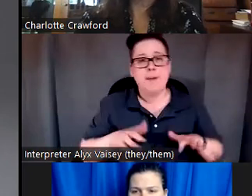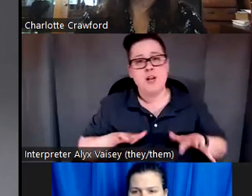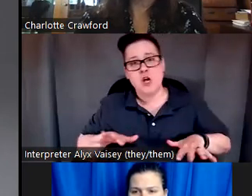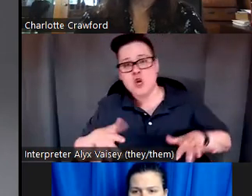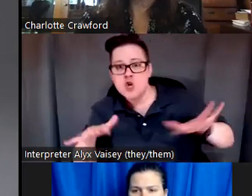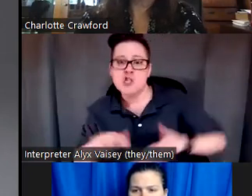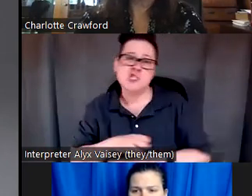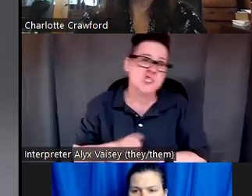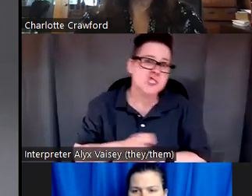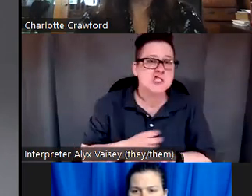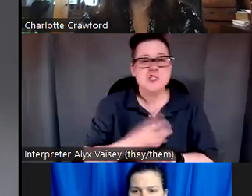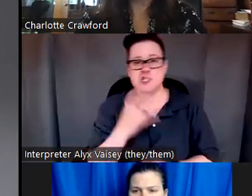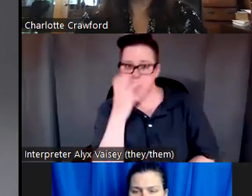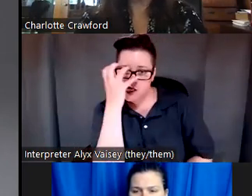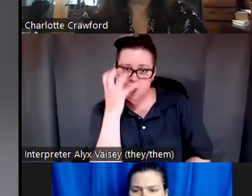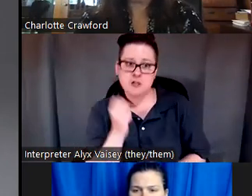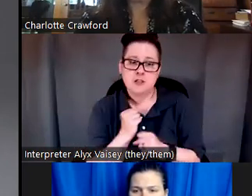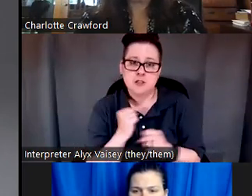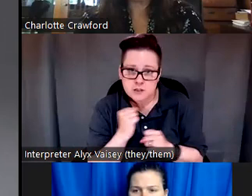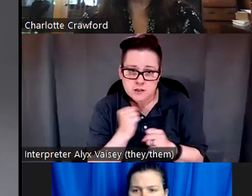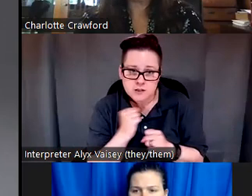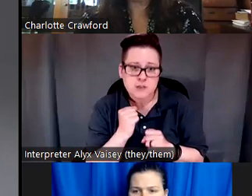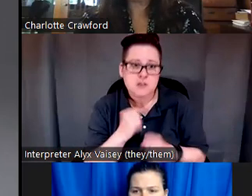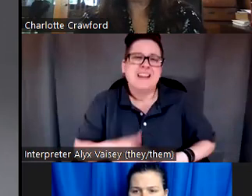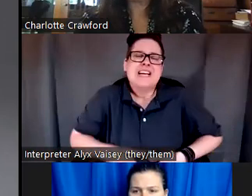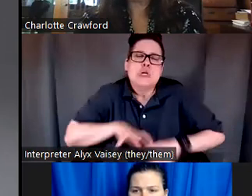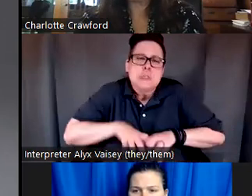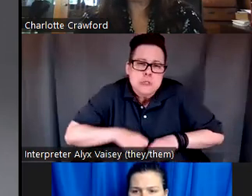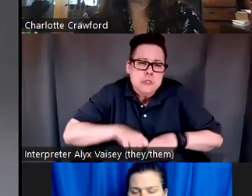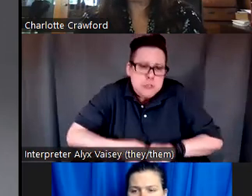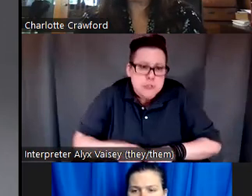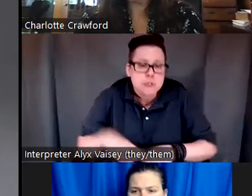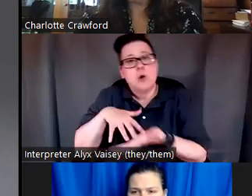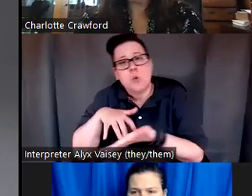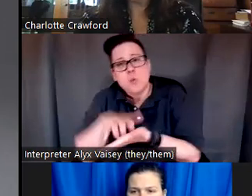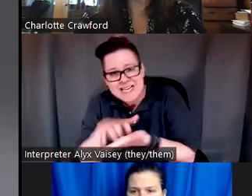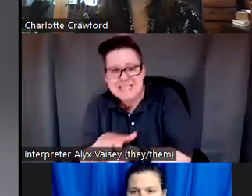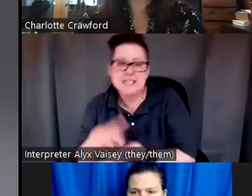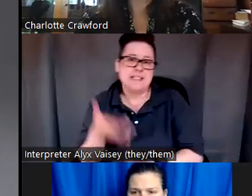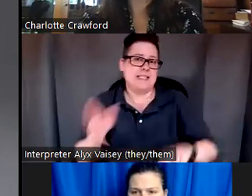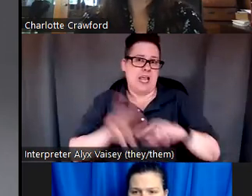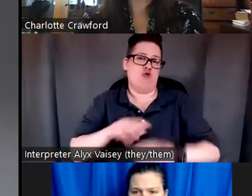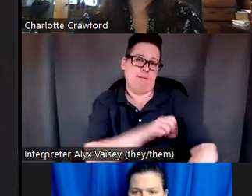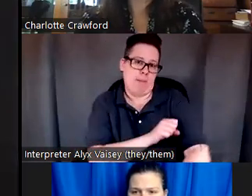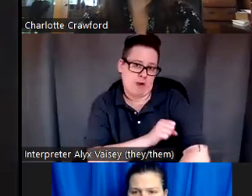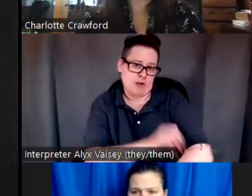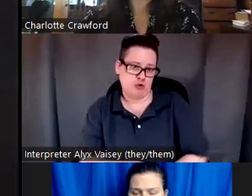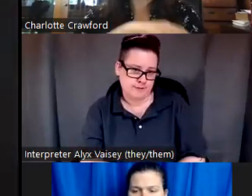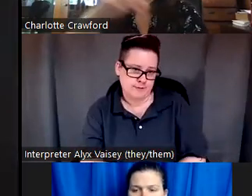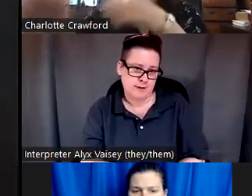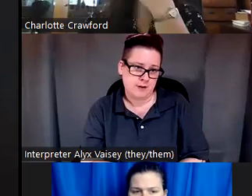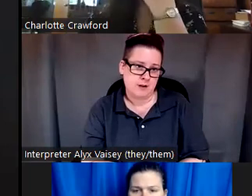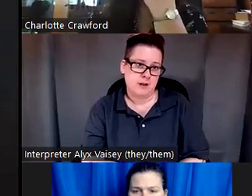restlessness or irritability, shivering or trembling, abdominal cramps, weakness, and increased blood pressure. When